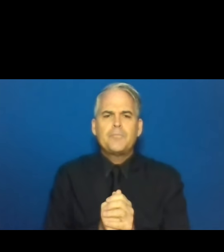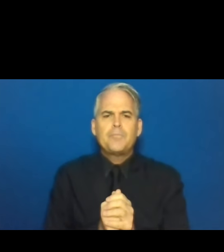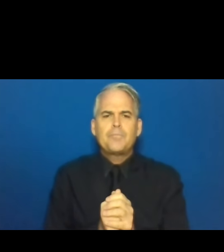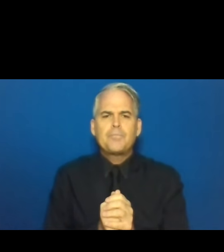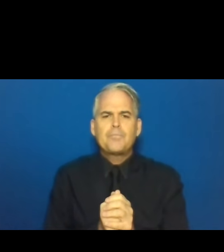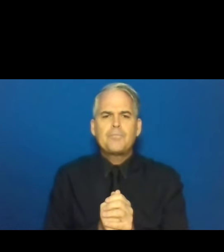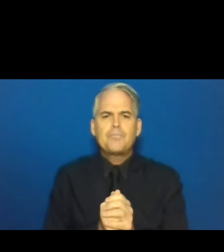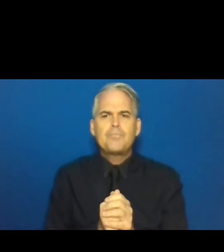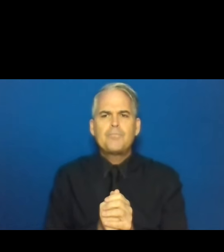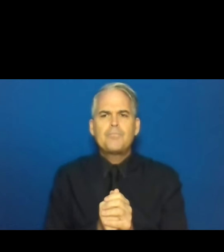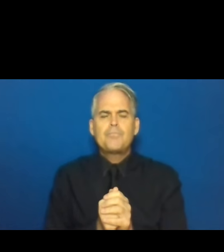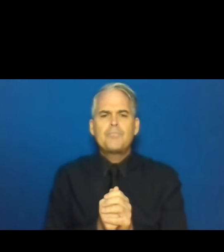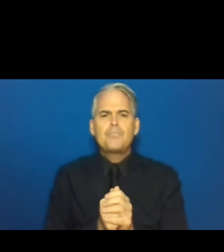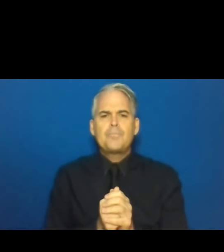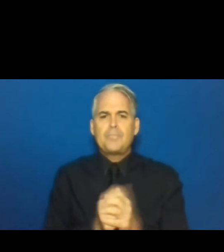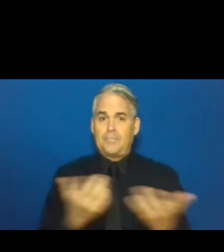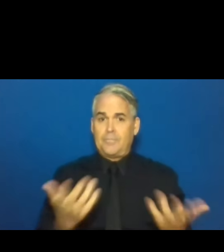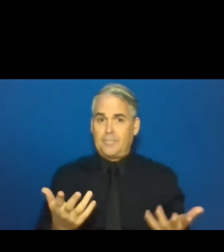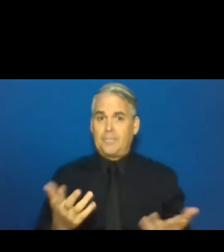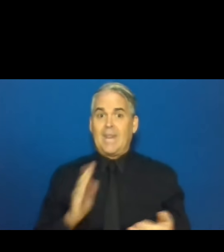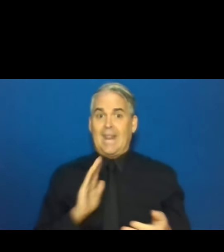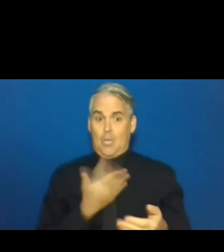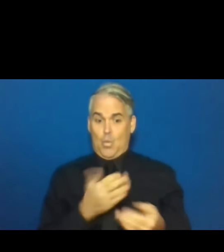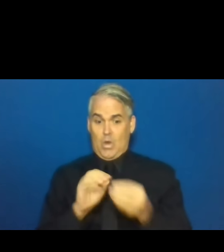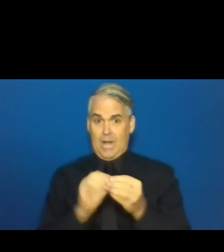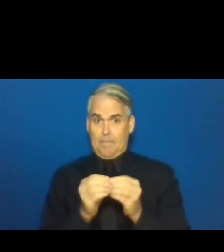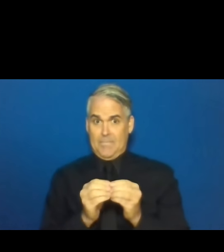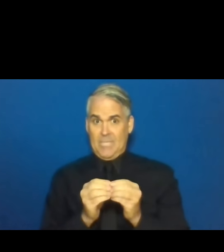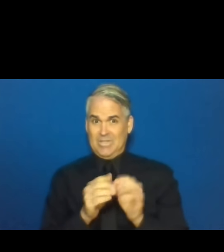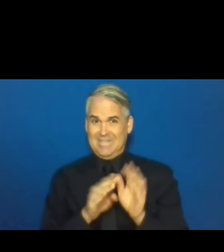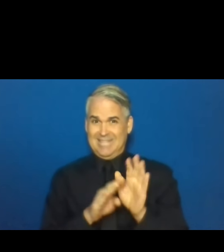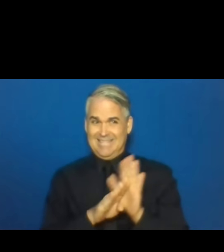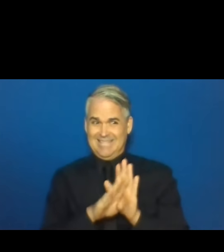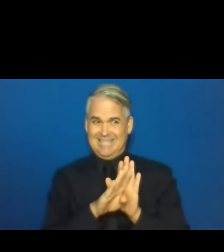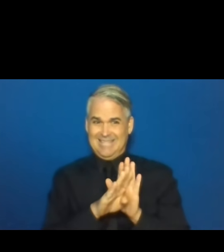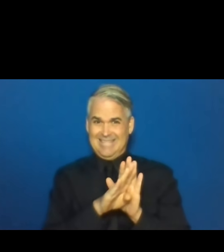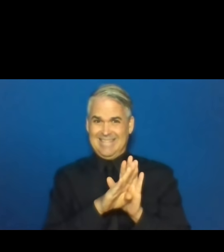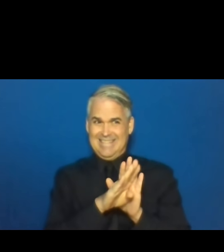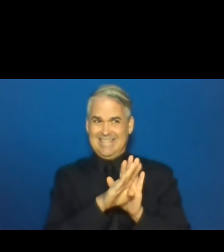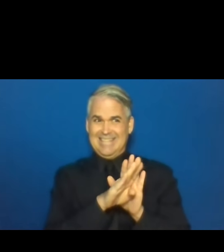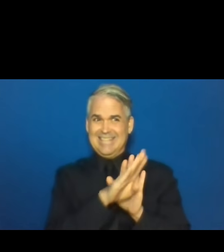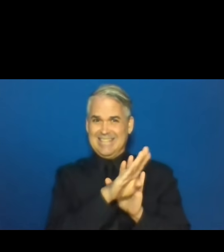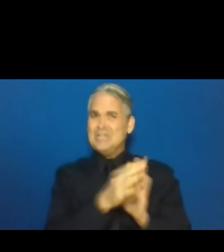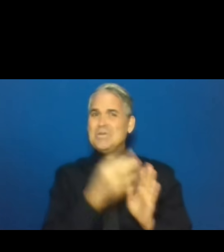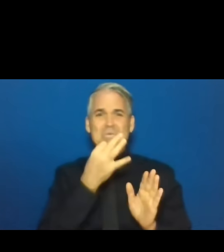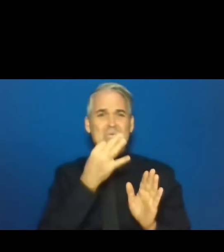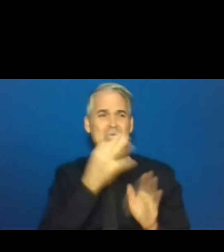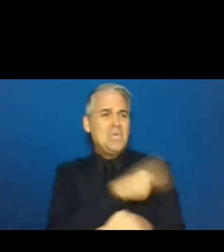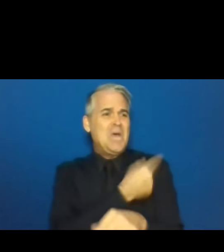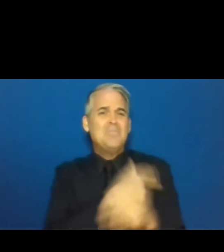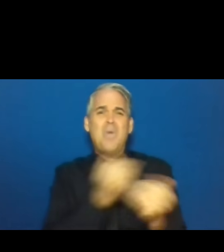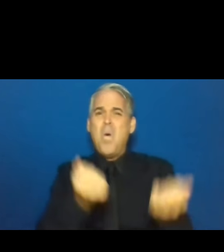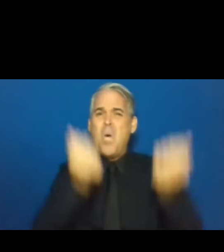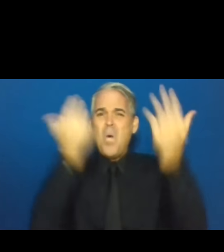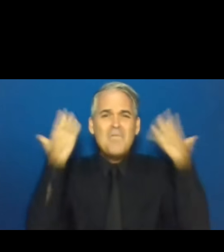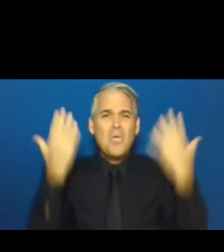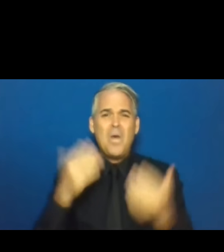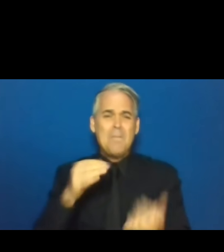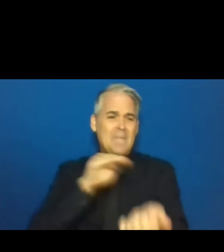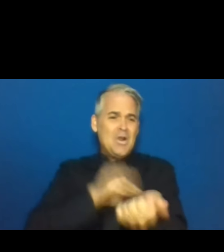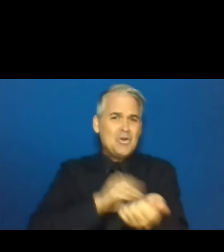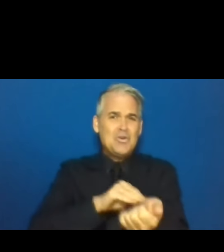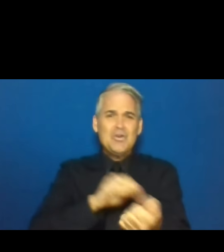We are in a rapid trajectory that threatens to overwhelm our healthcare system. our frontline health workers, and your